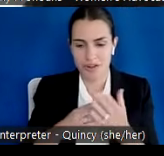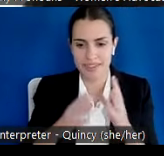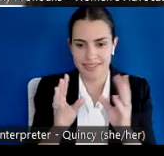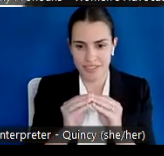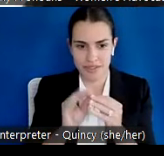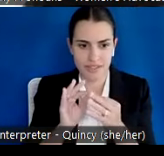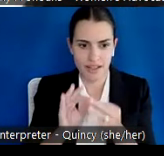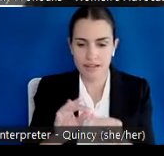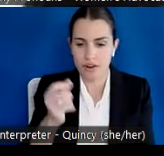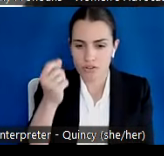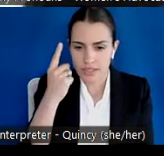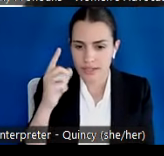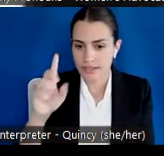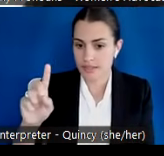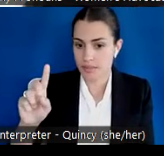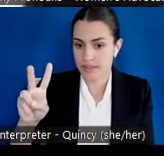understanding domestic violence and the